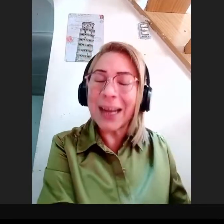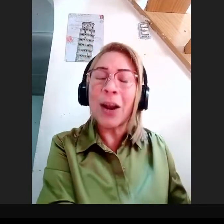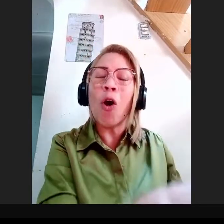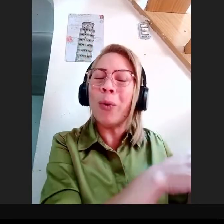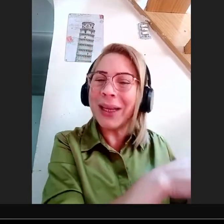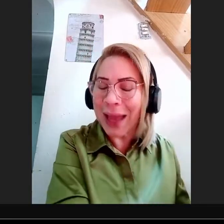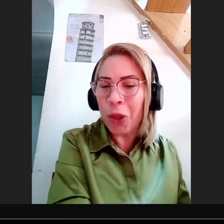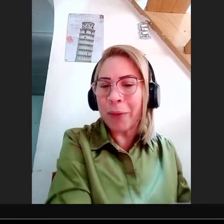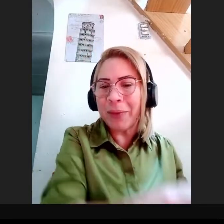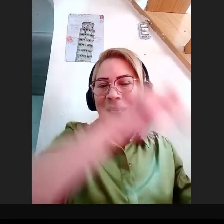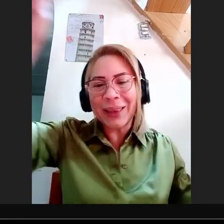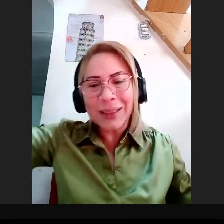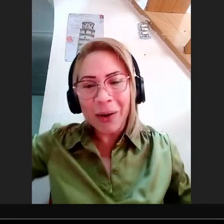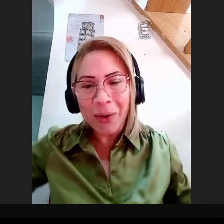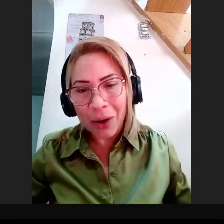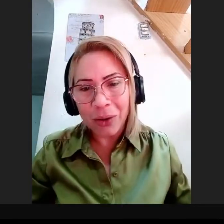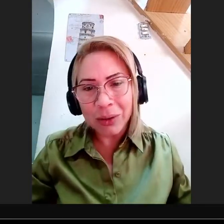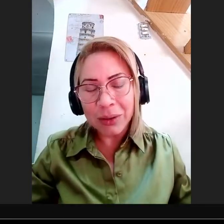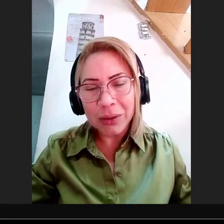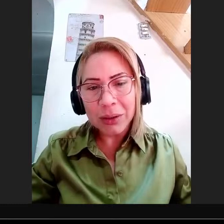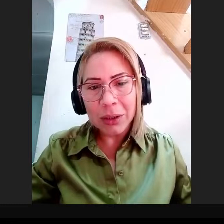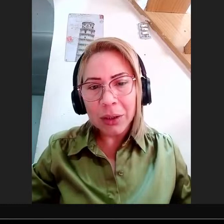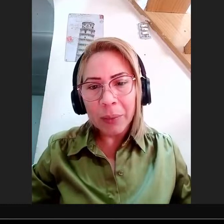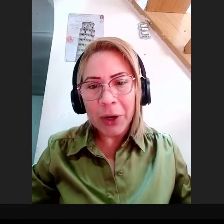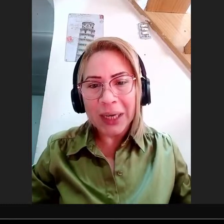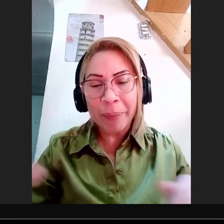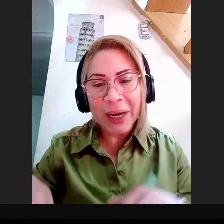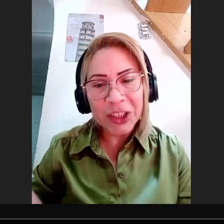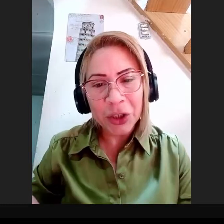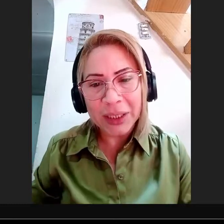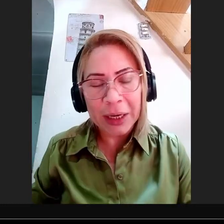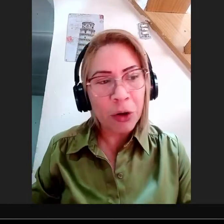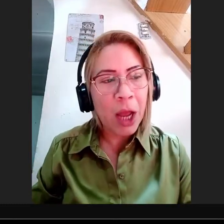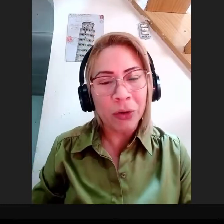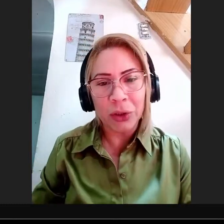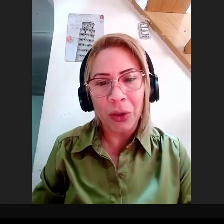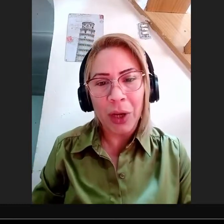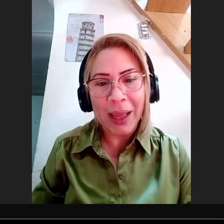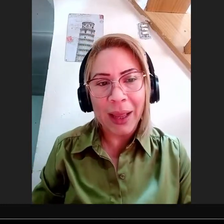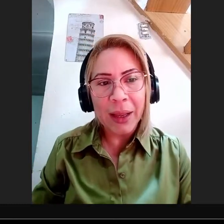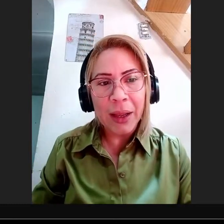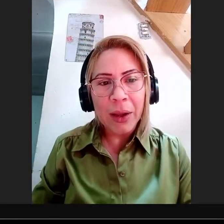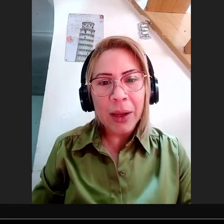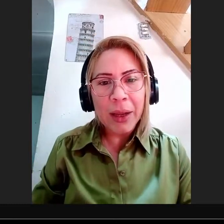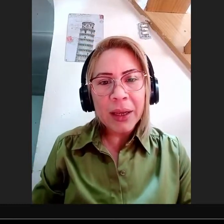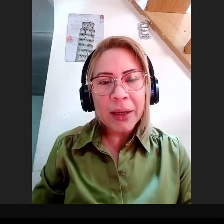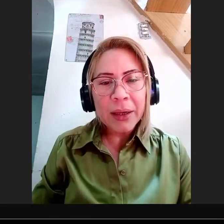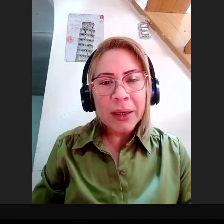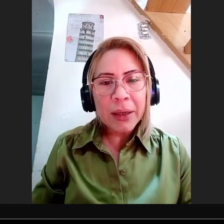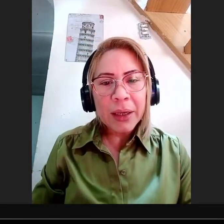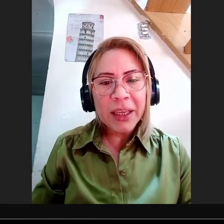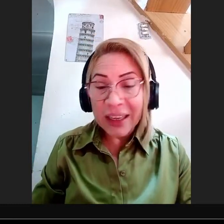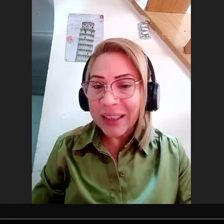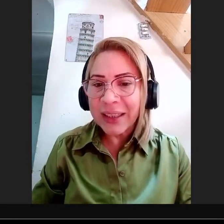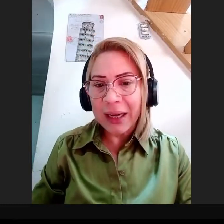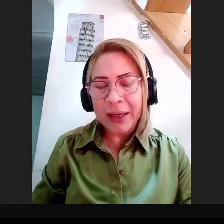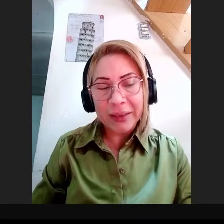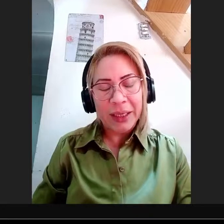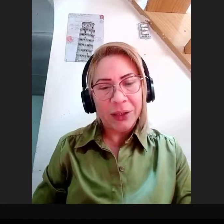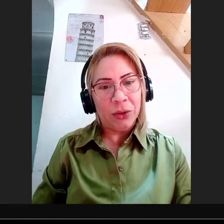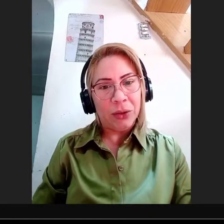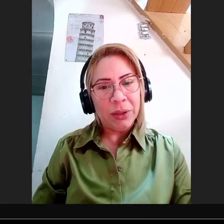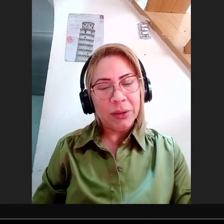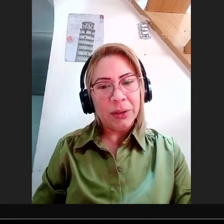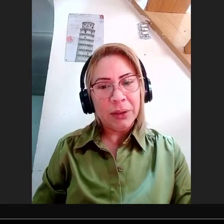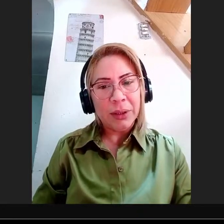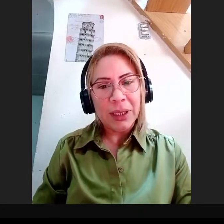the nationals from their jobs who need to change jobs for the simple fact that we are being